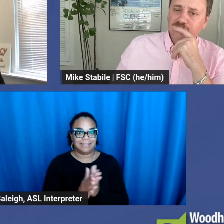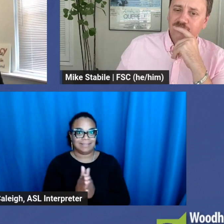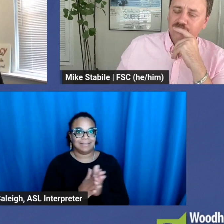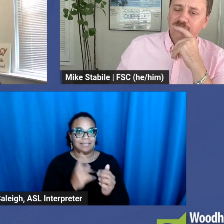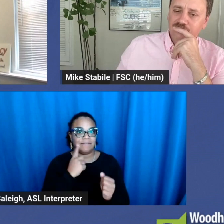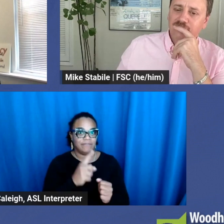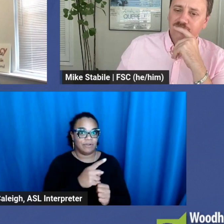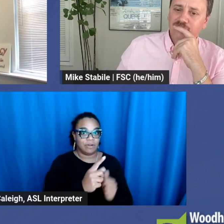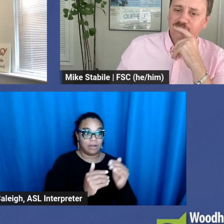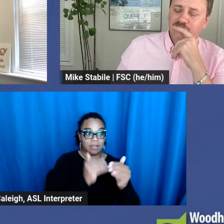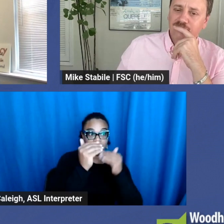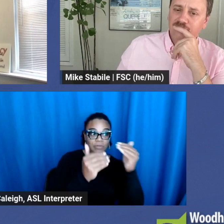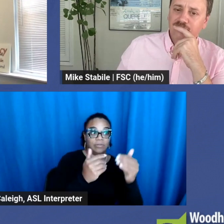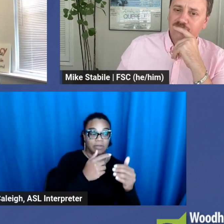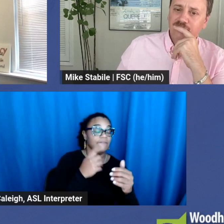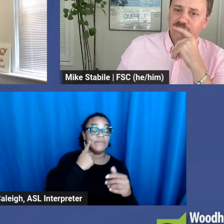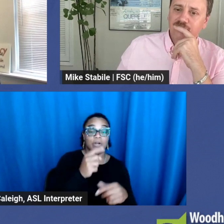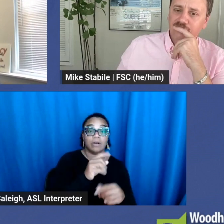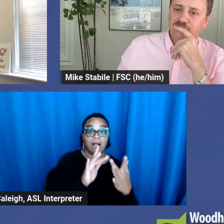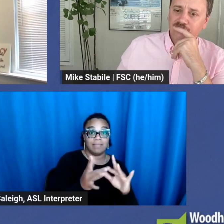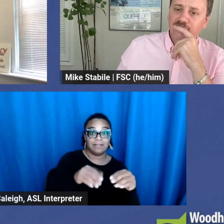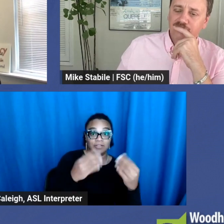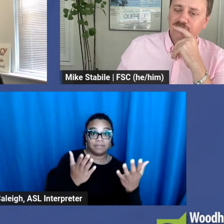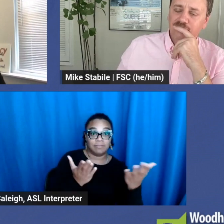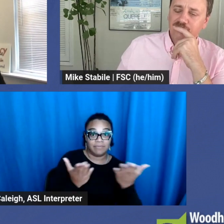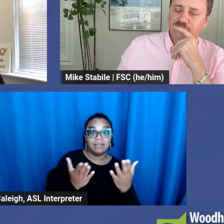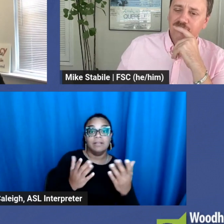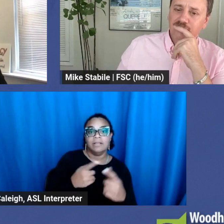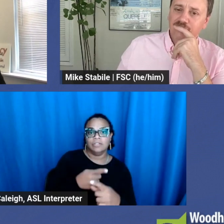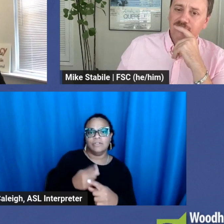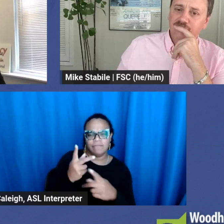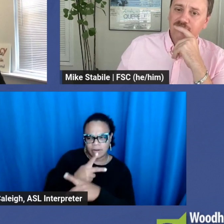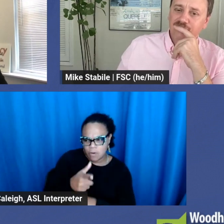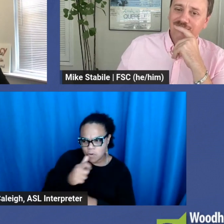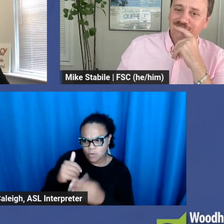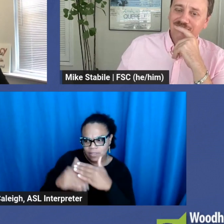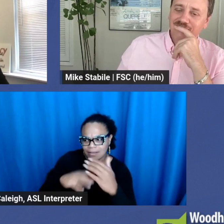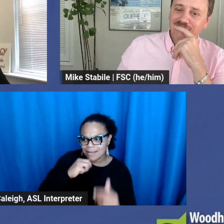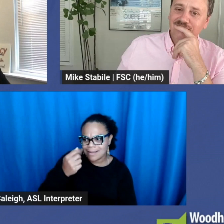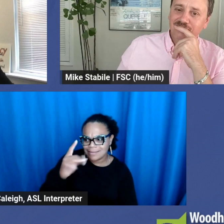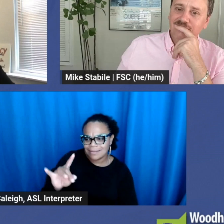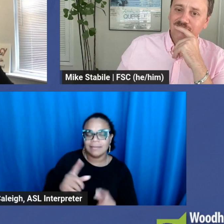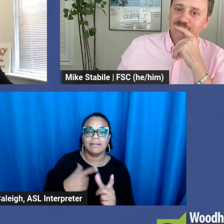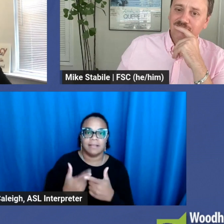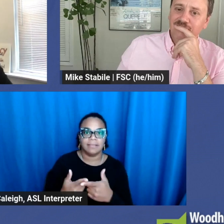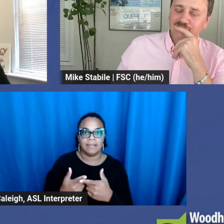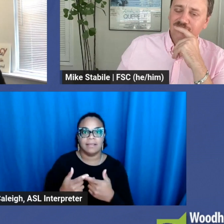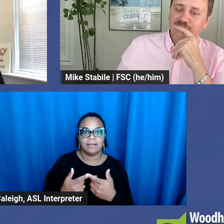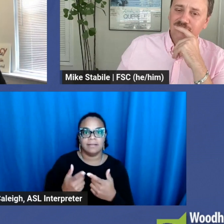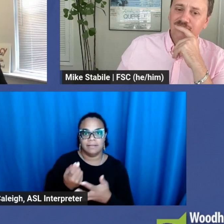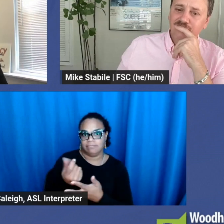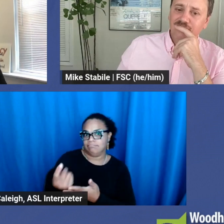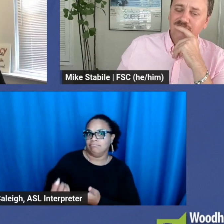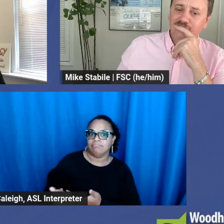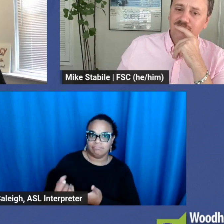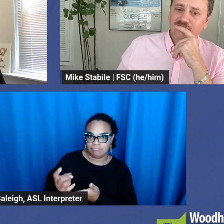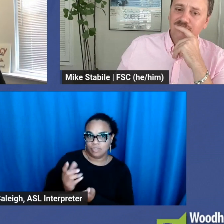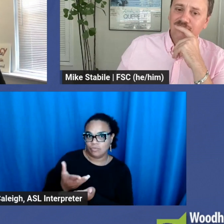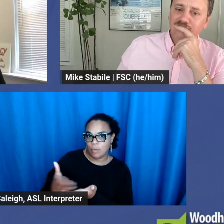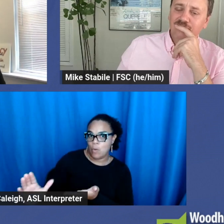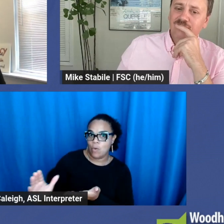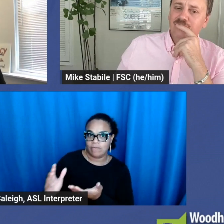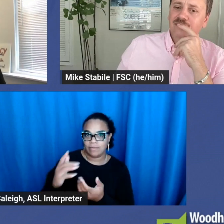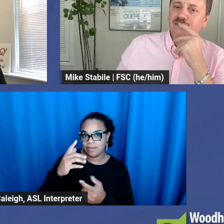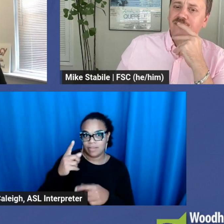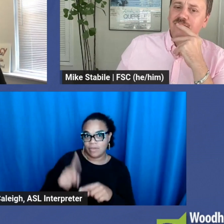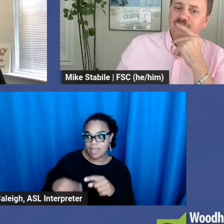exclude them, because that's the, kind of to Mike's point, there's no money in the users that you can't monetize their data, but it's